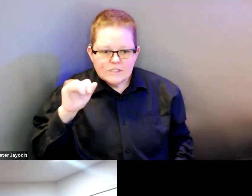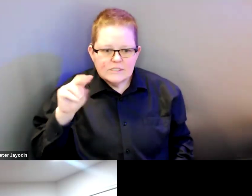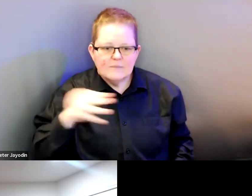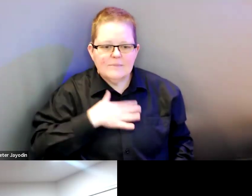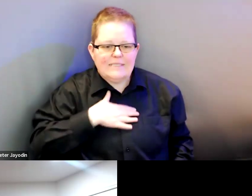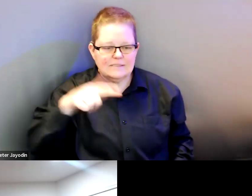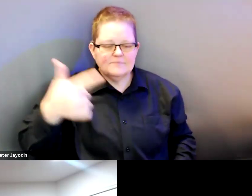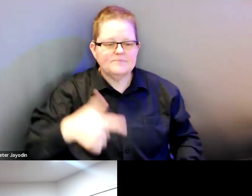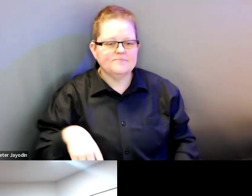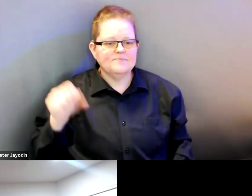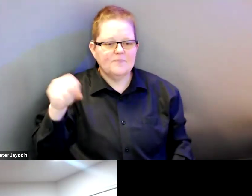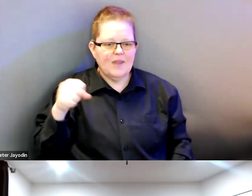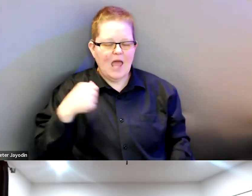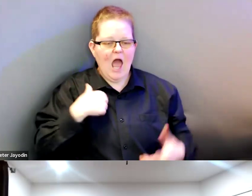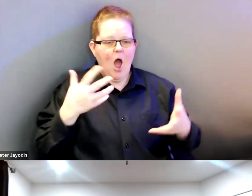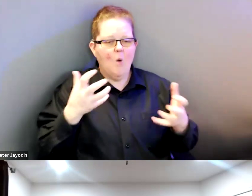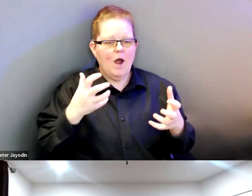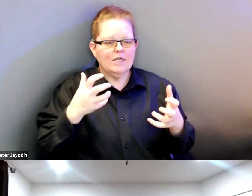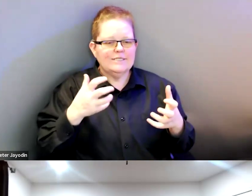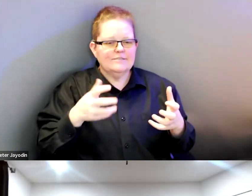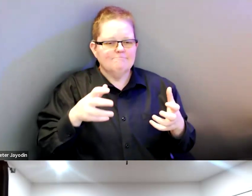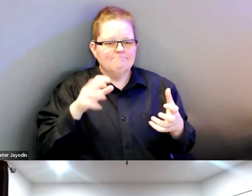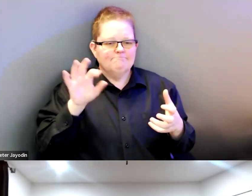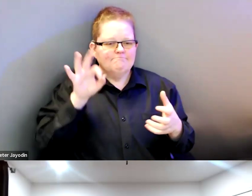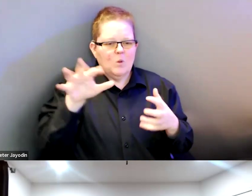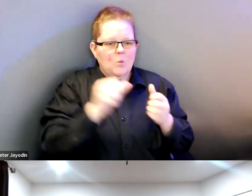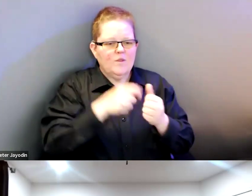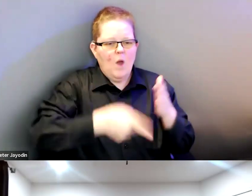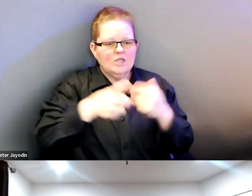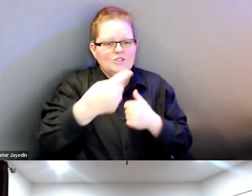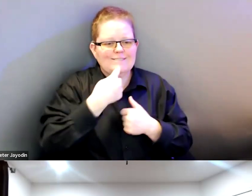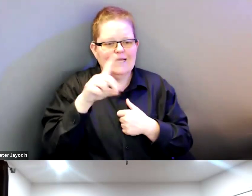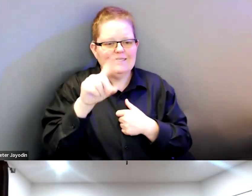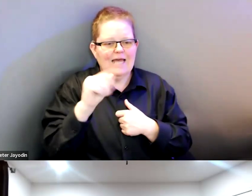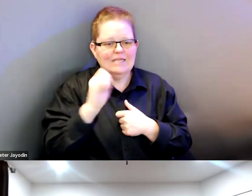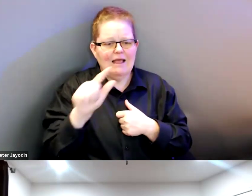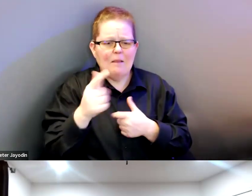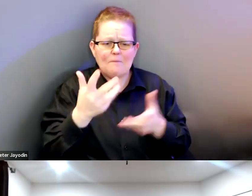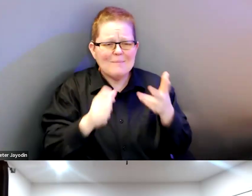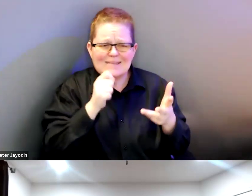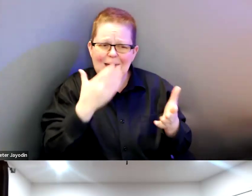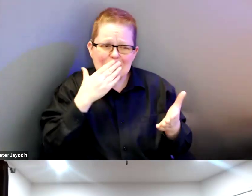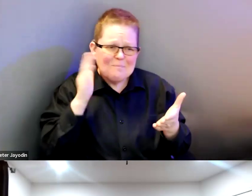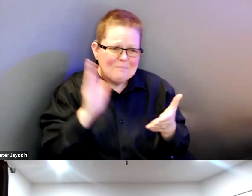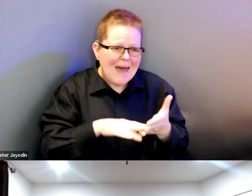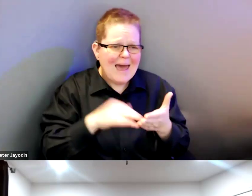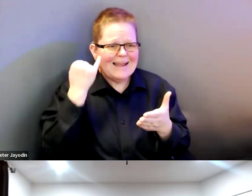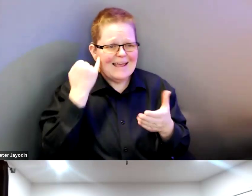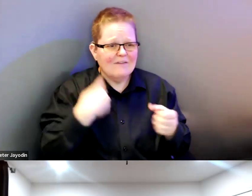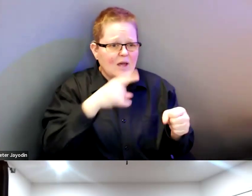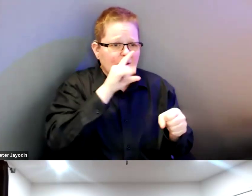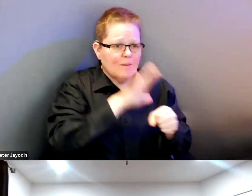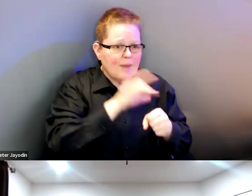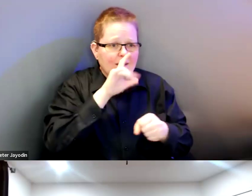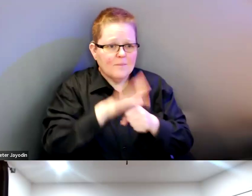Yeah, I want to just build on what you were saying, Daniel, and put out maybe it's not a bad thing if we have all these commitments that are curated